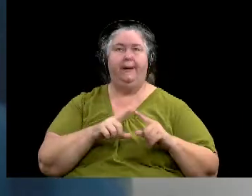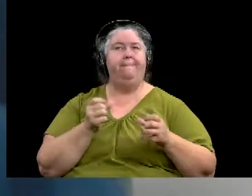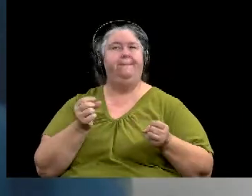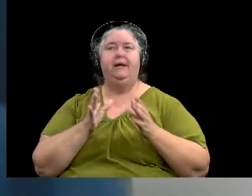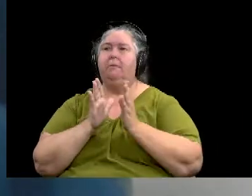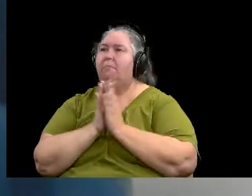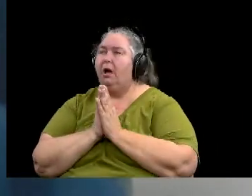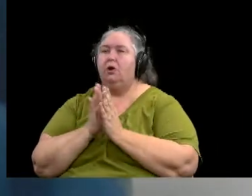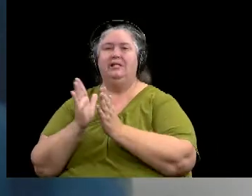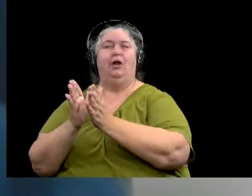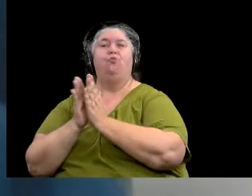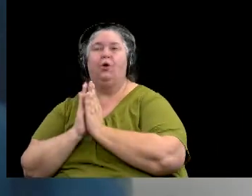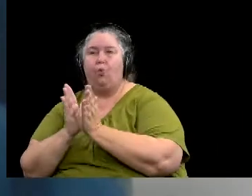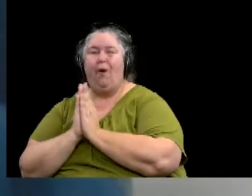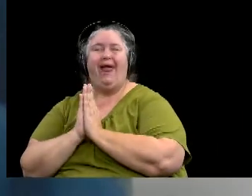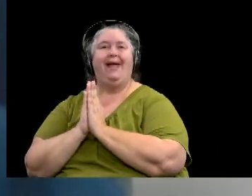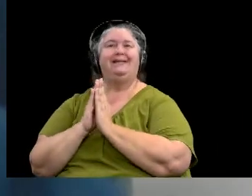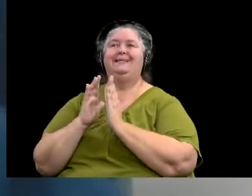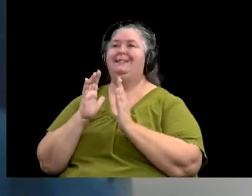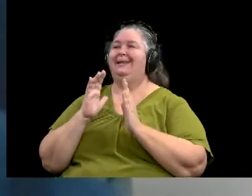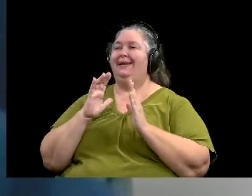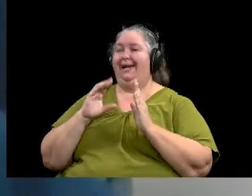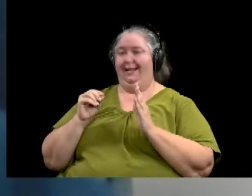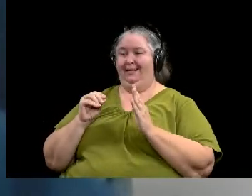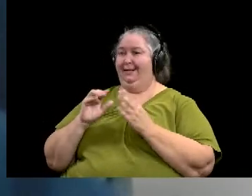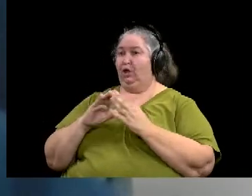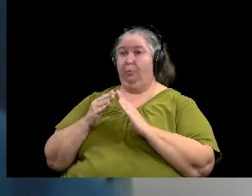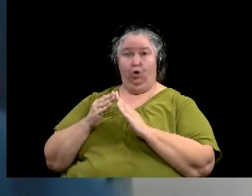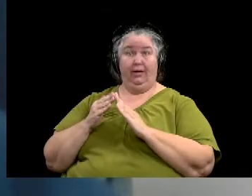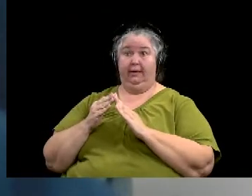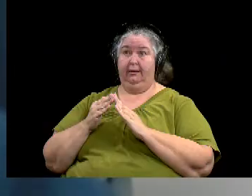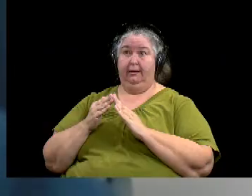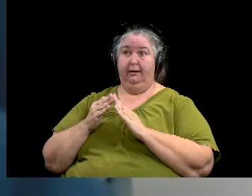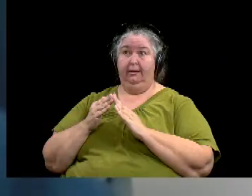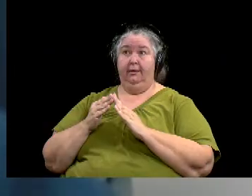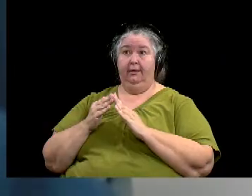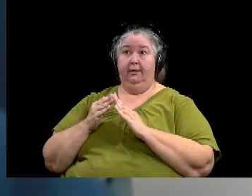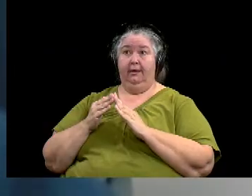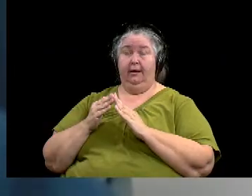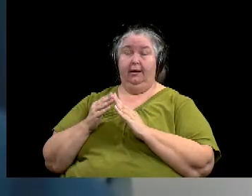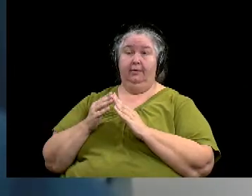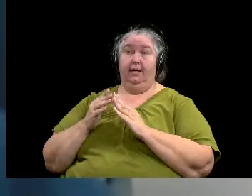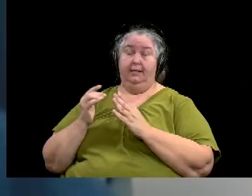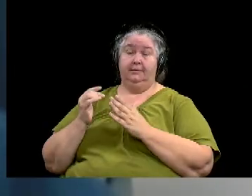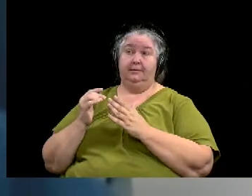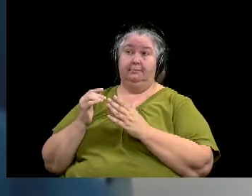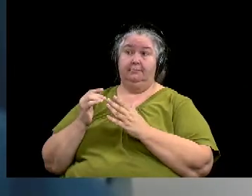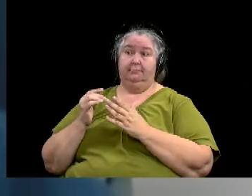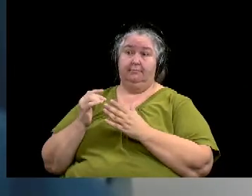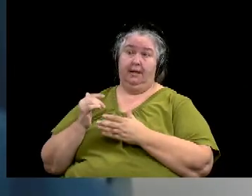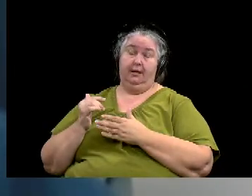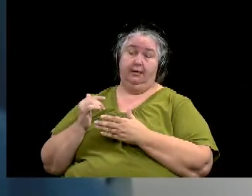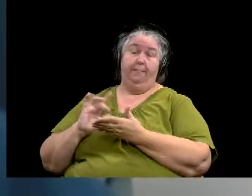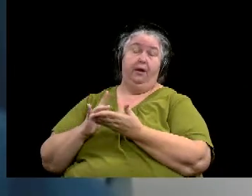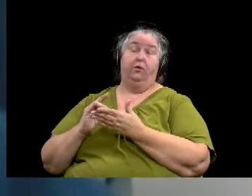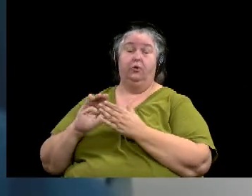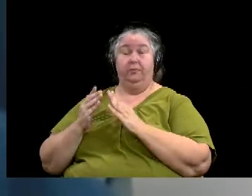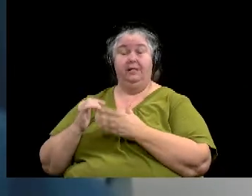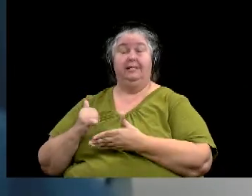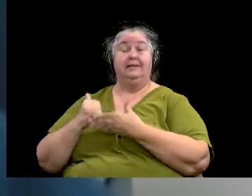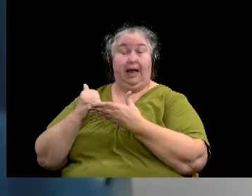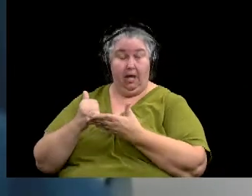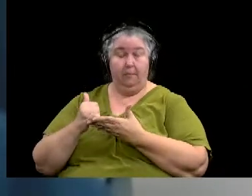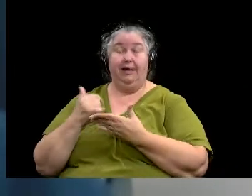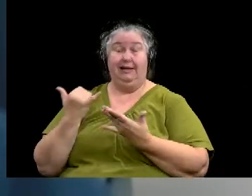has stepped up and delivered. So we're excited about that, that tool that we're going to add to our toolkit